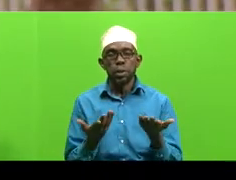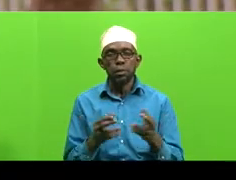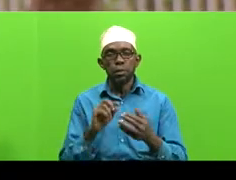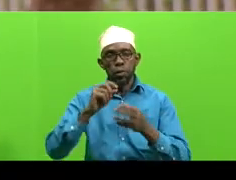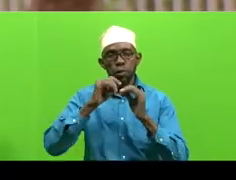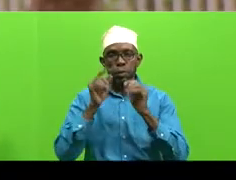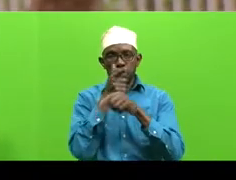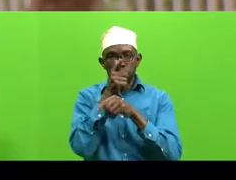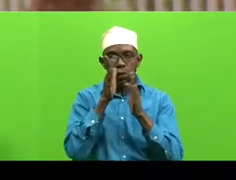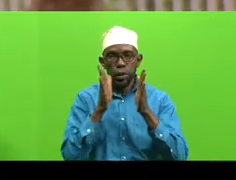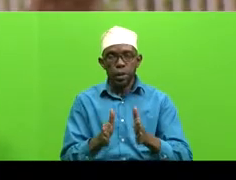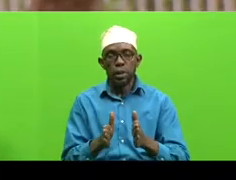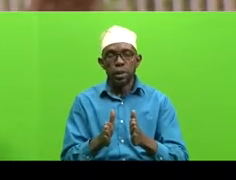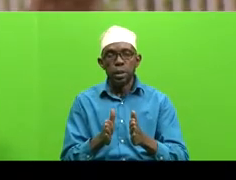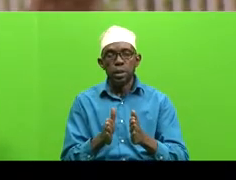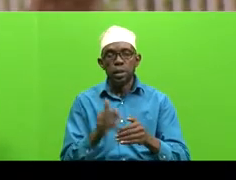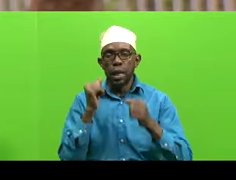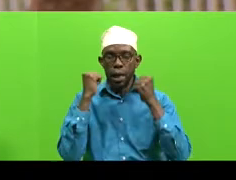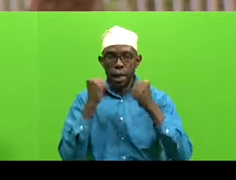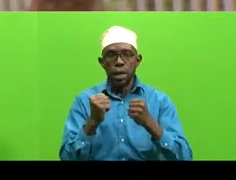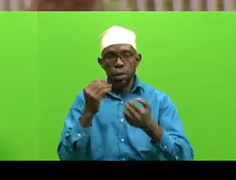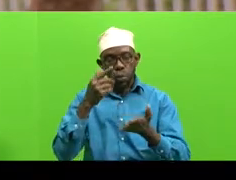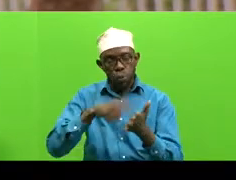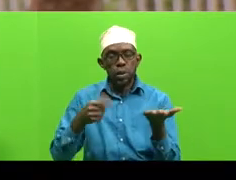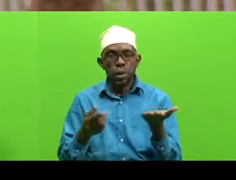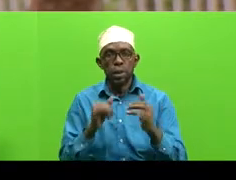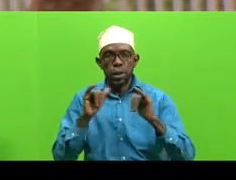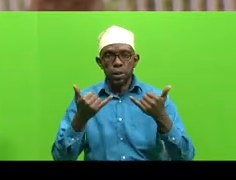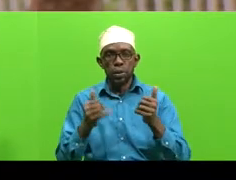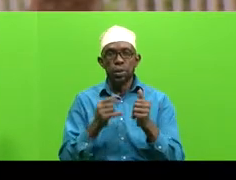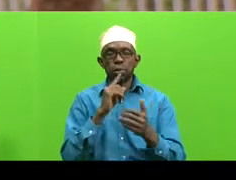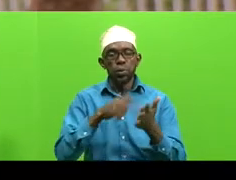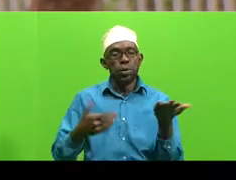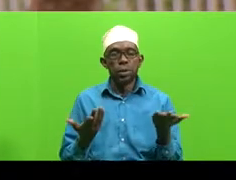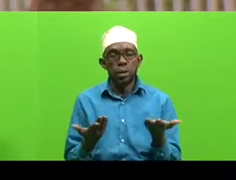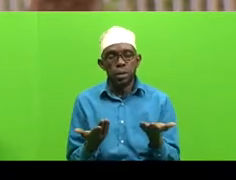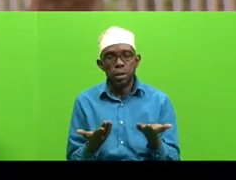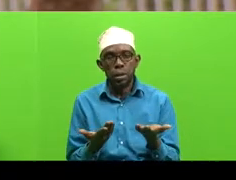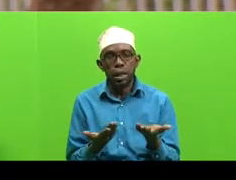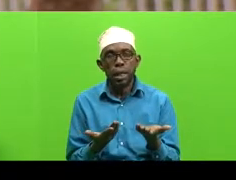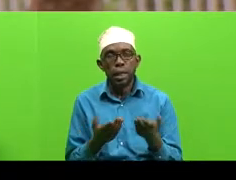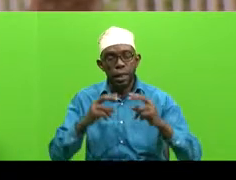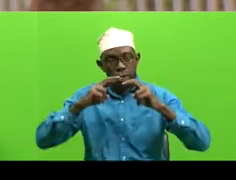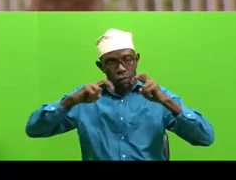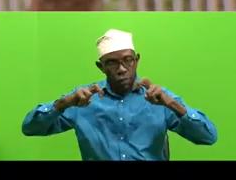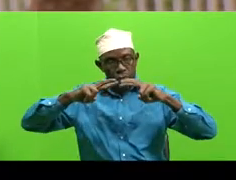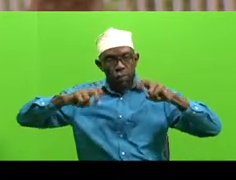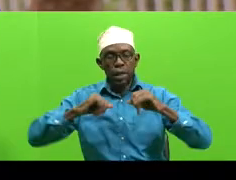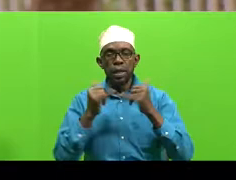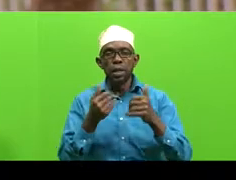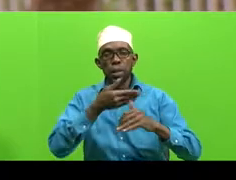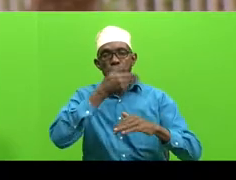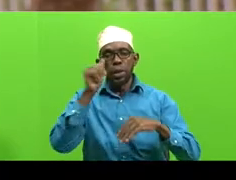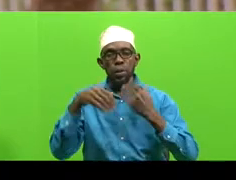journalistic point of view, it is so difficult to define what news is, but we just define news based on